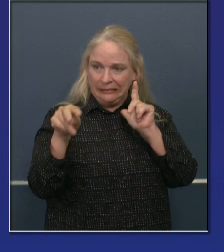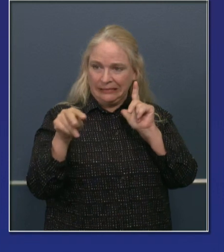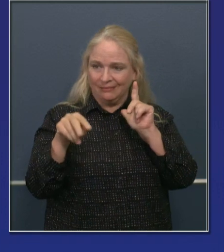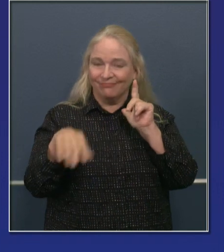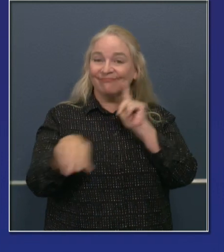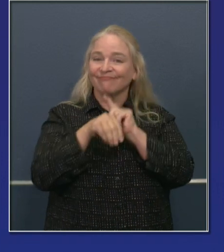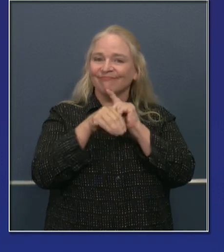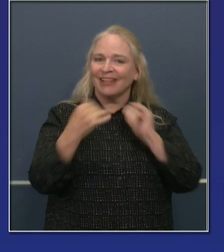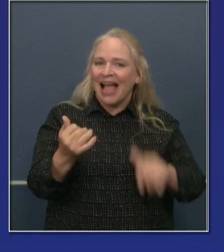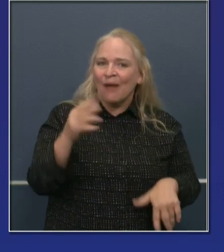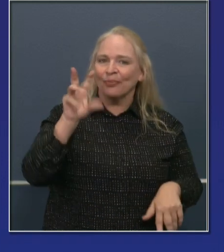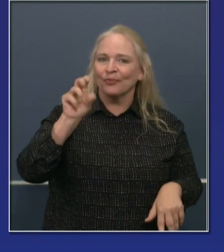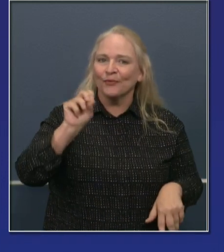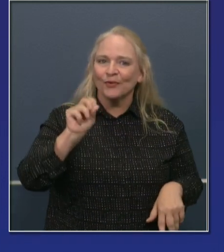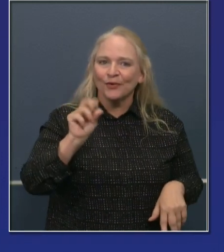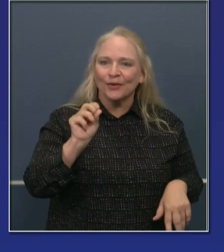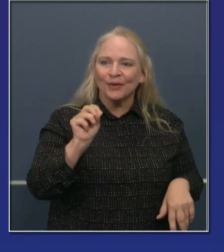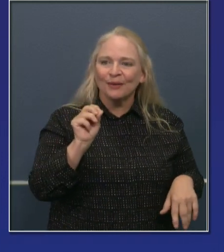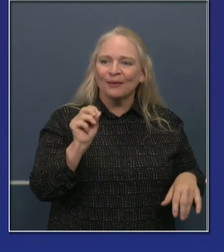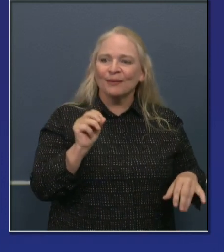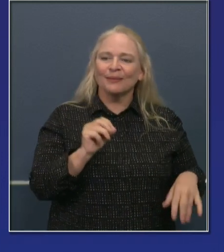average was